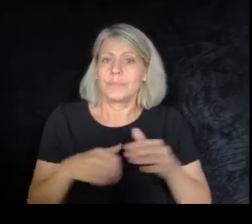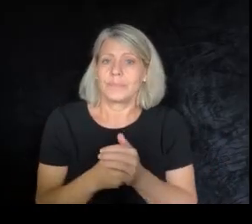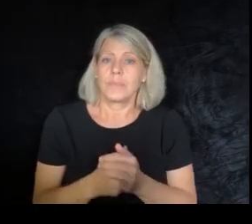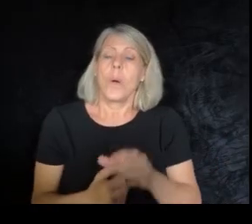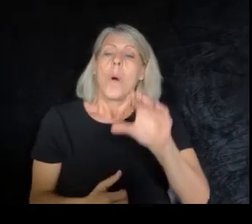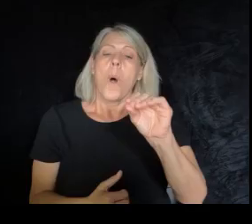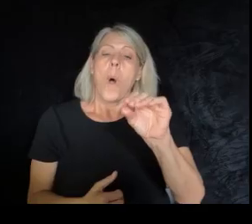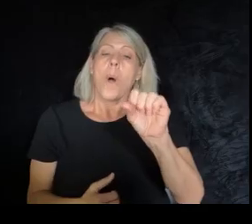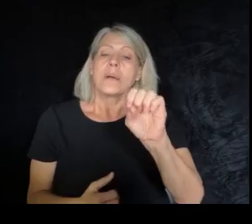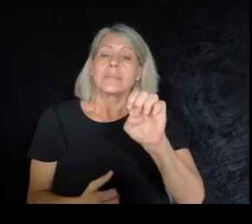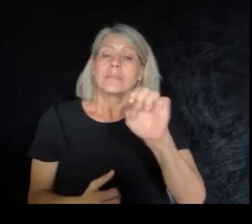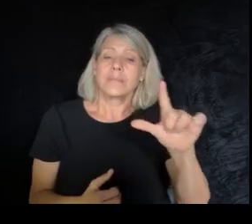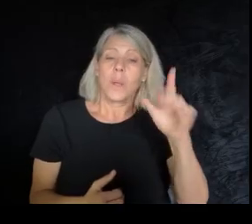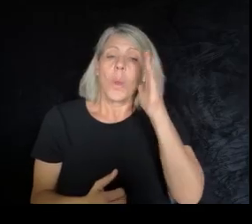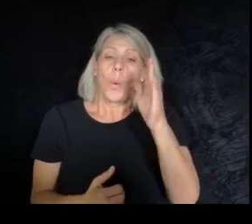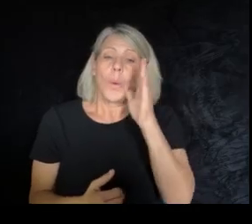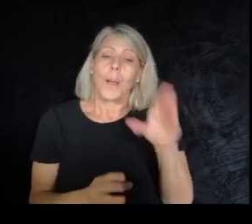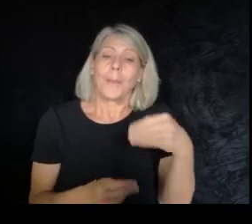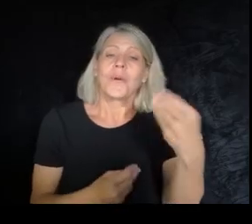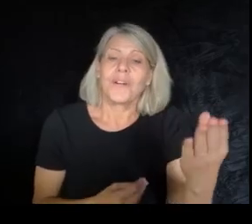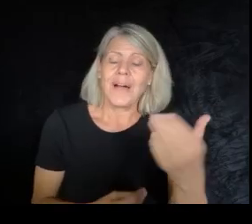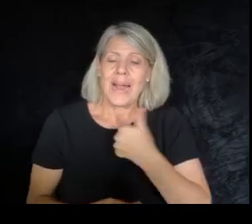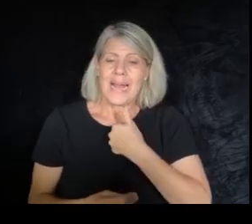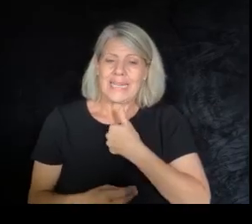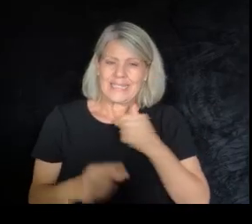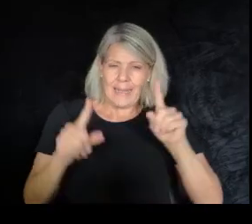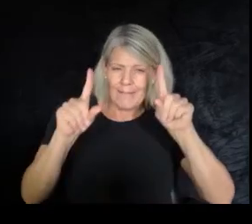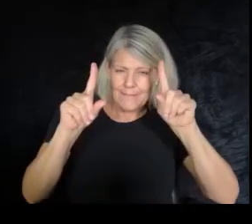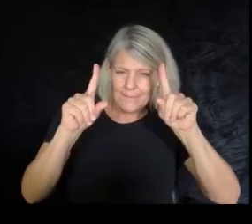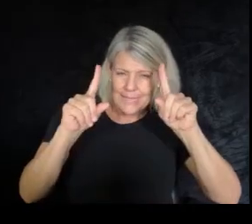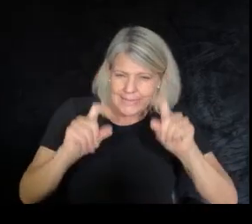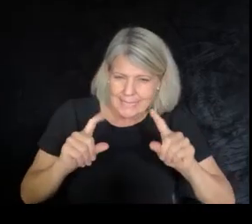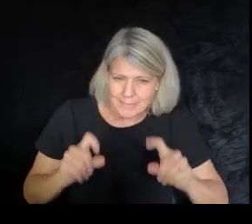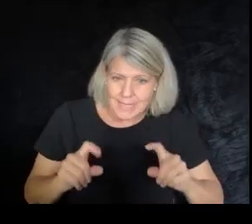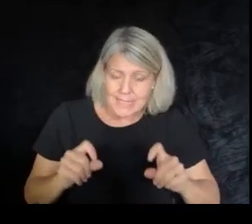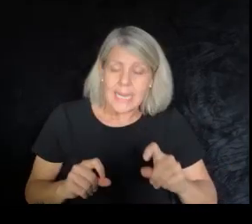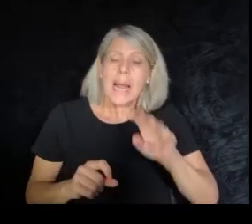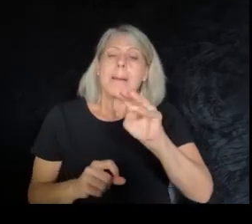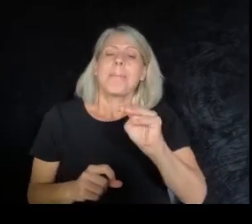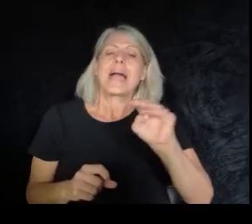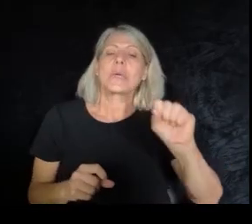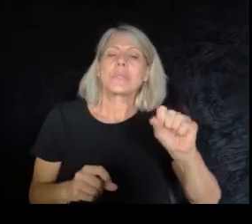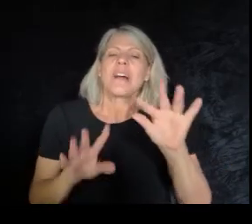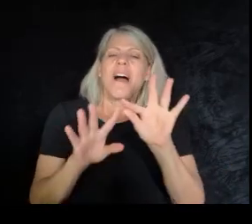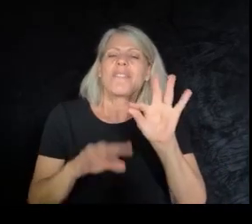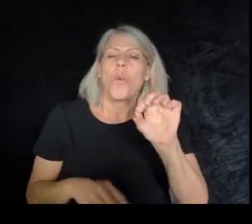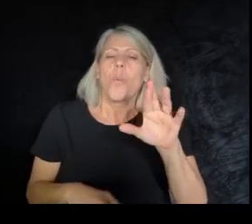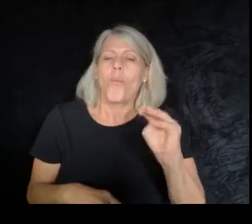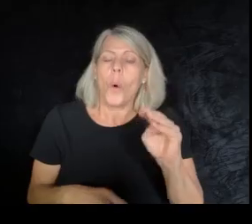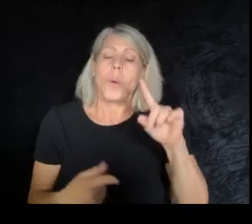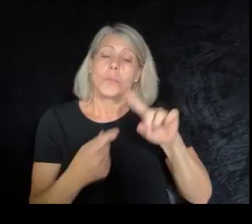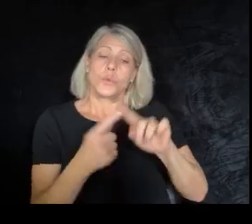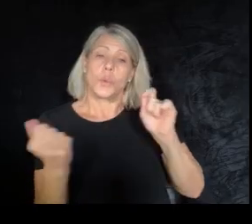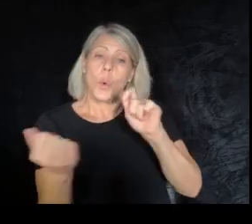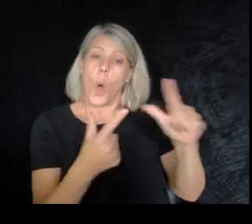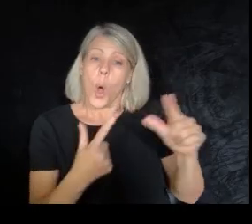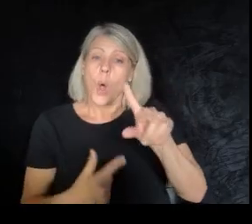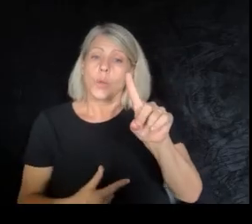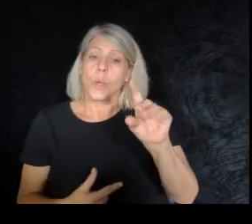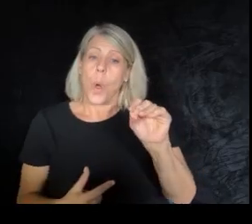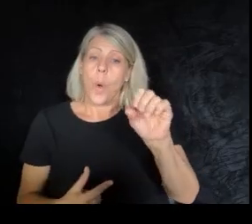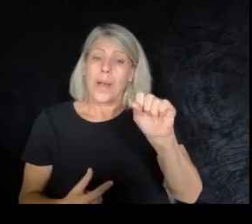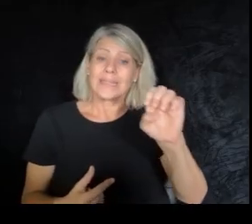The OSEAL provides a self-assessment in a Microsoft form to all LEA DOSes and